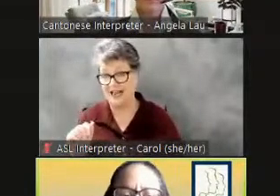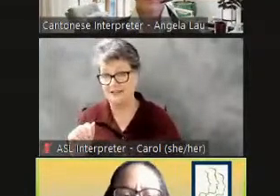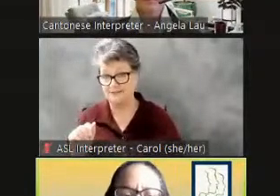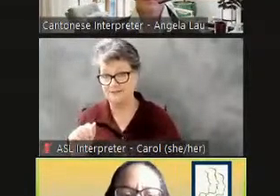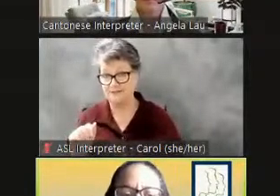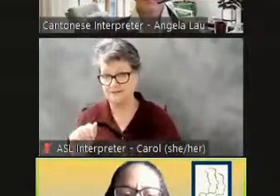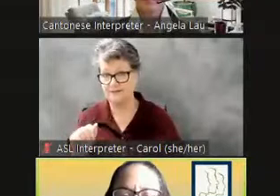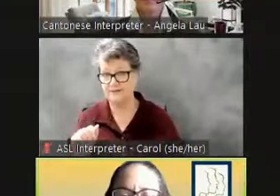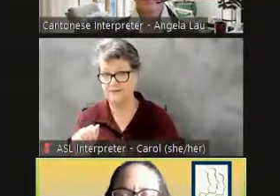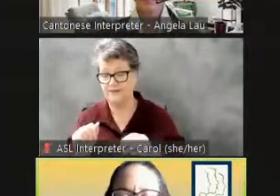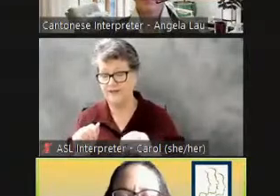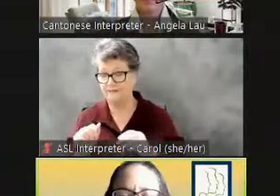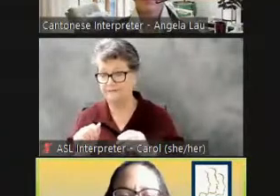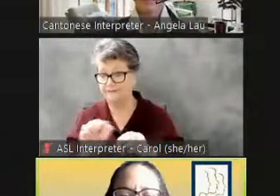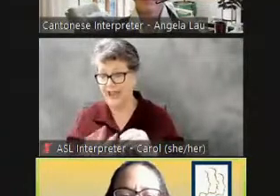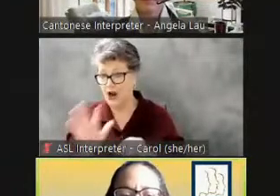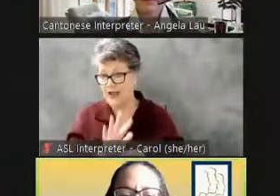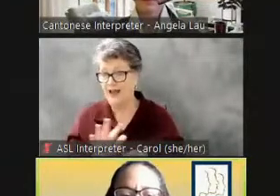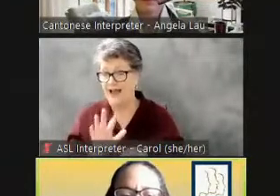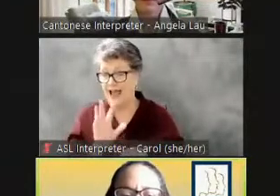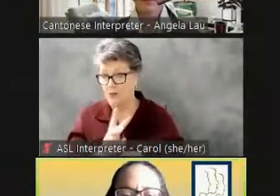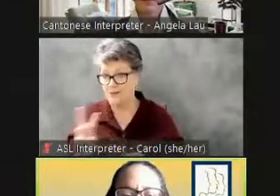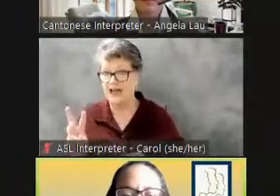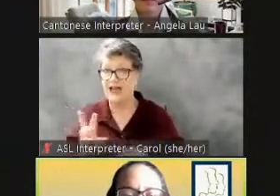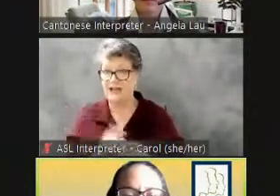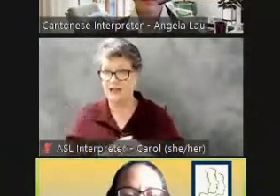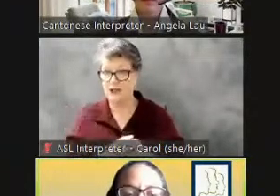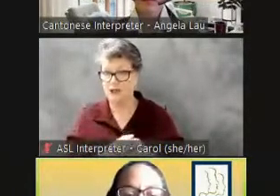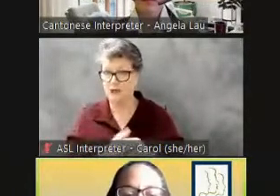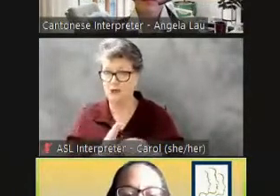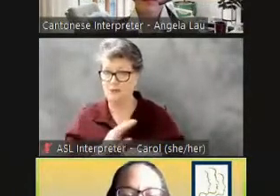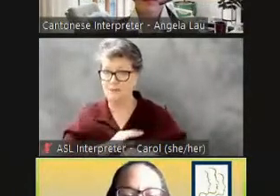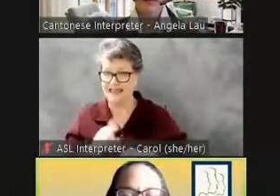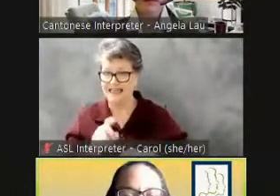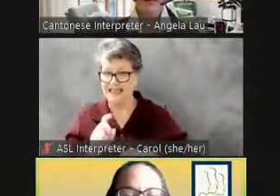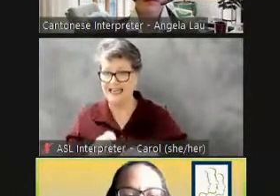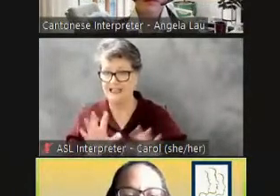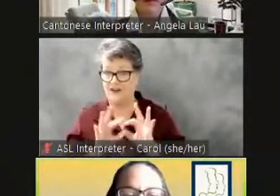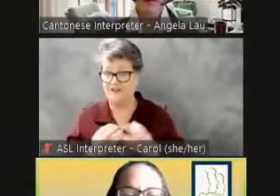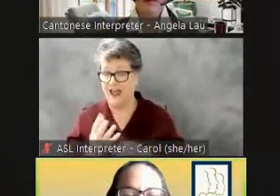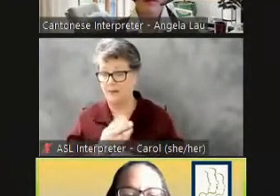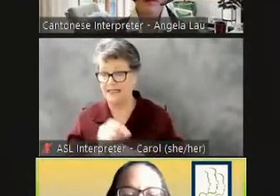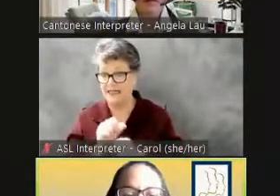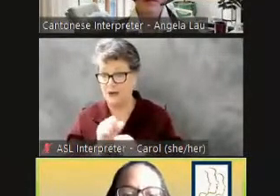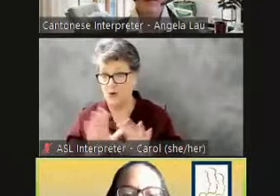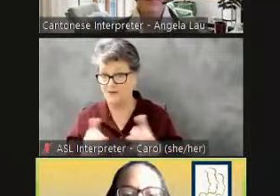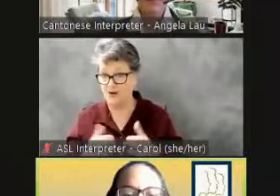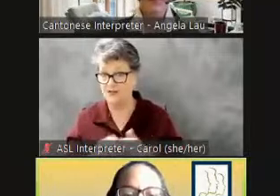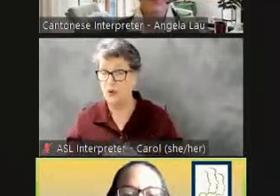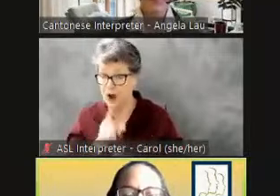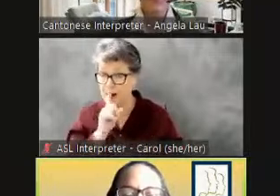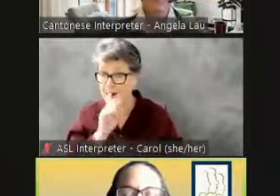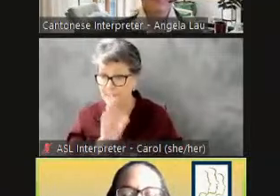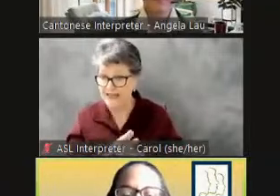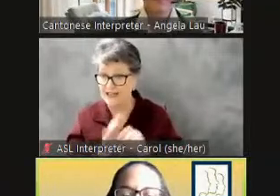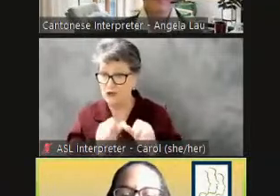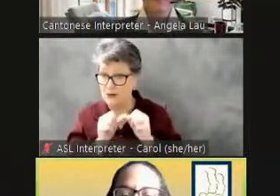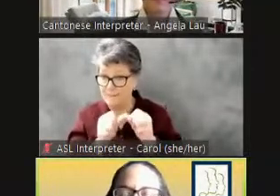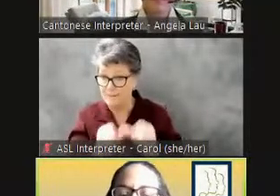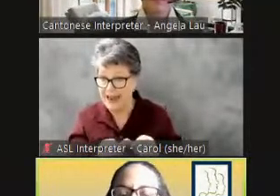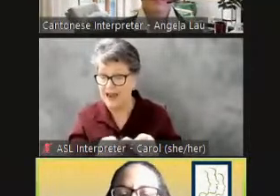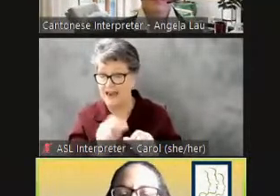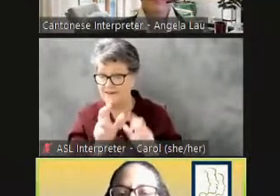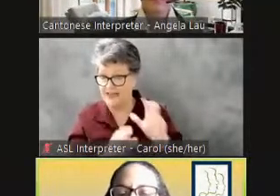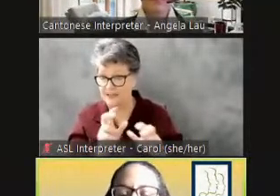the families and the workforce. So again, we are remain committed in this space. and of